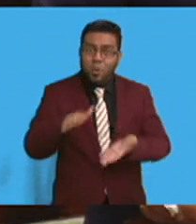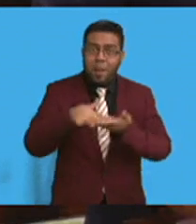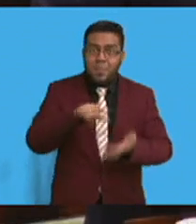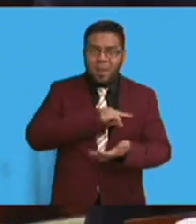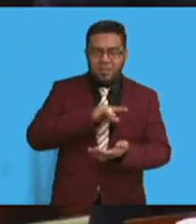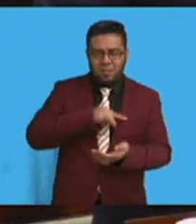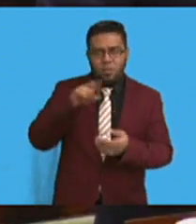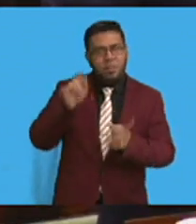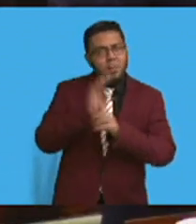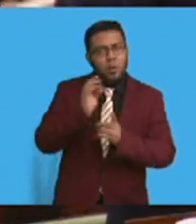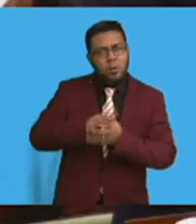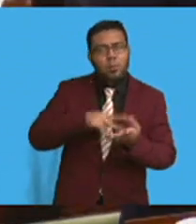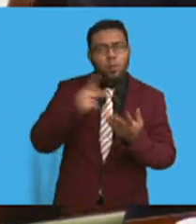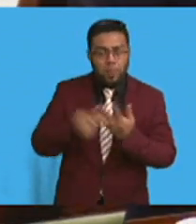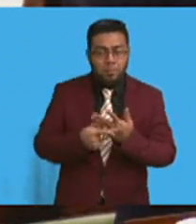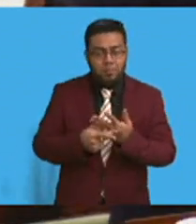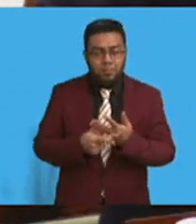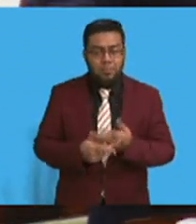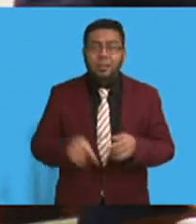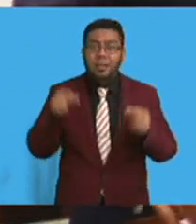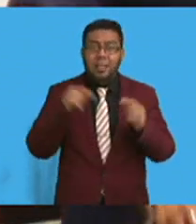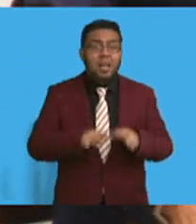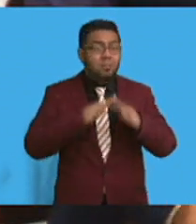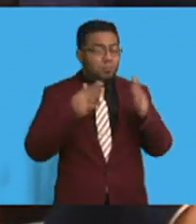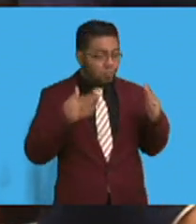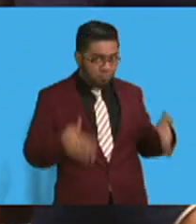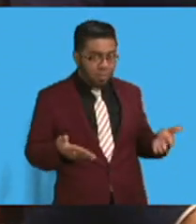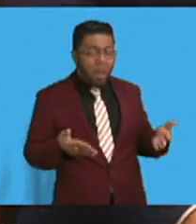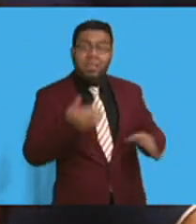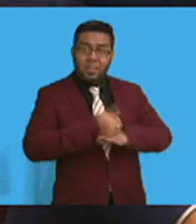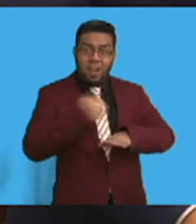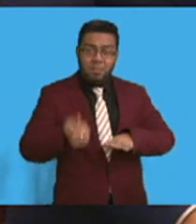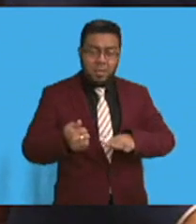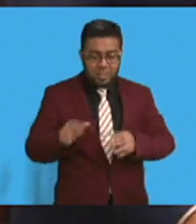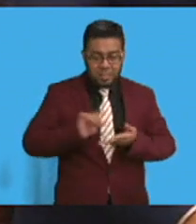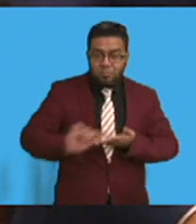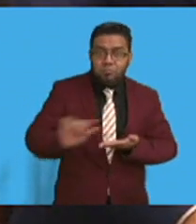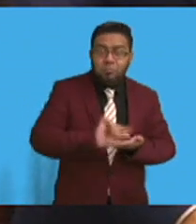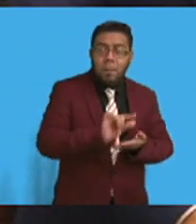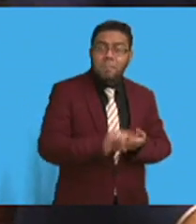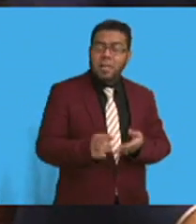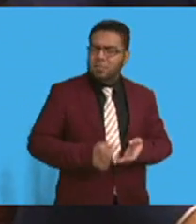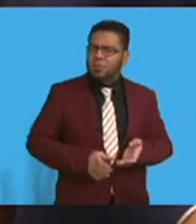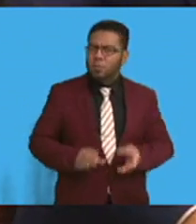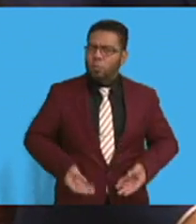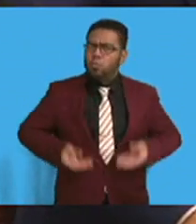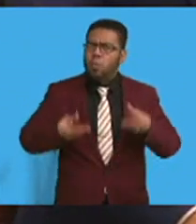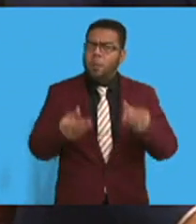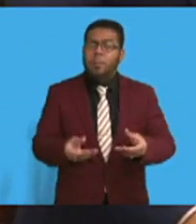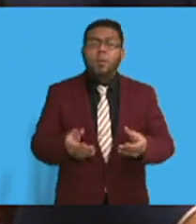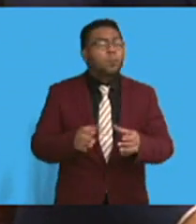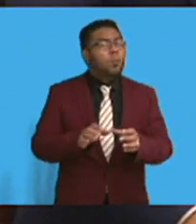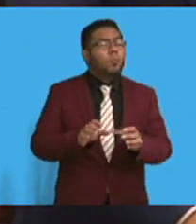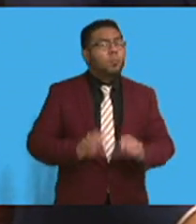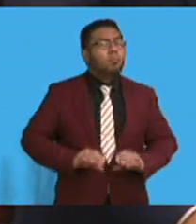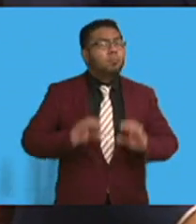this important program forward. Here at home, Madam Speaker, government is aggressively investing in our national infrastructure to protect Fijian families from the devastation